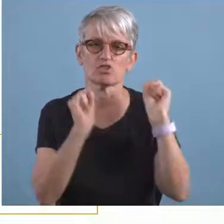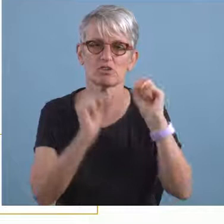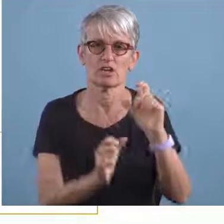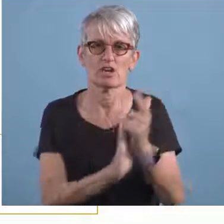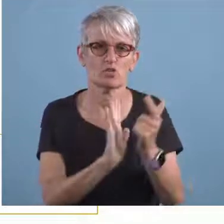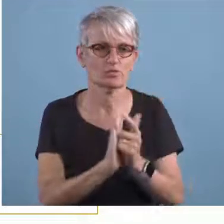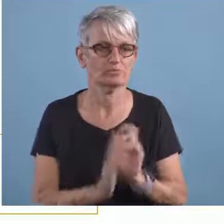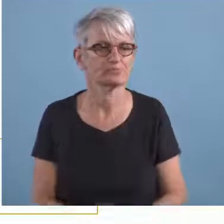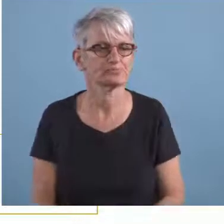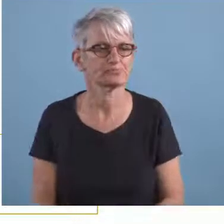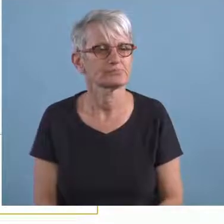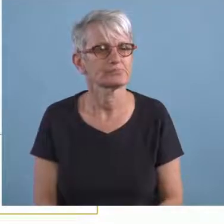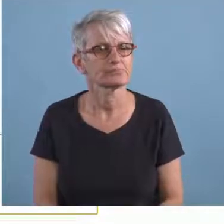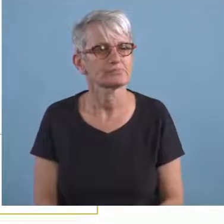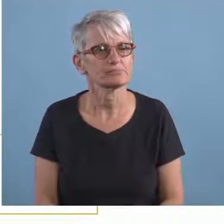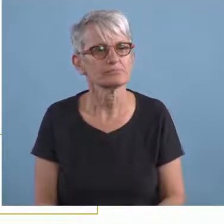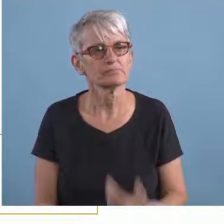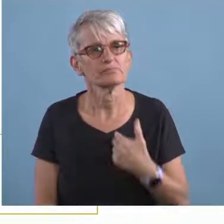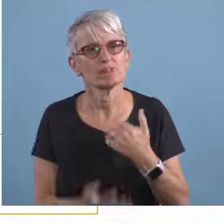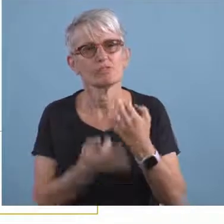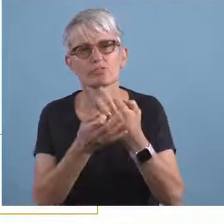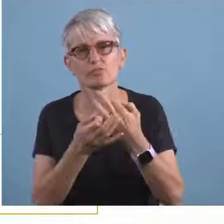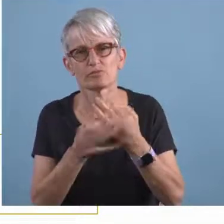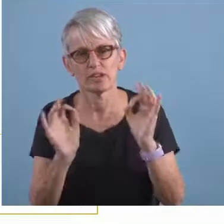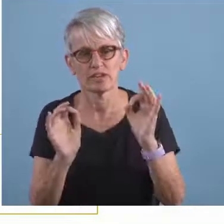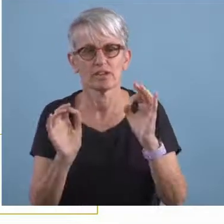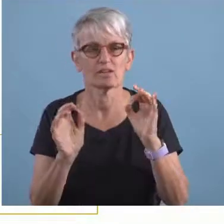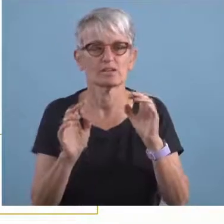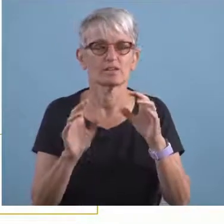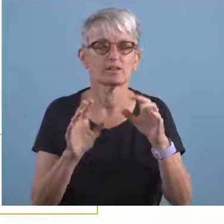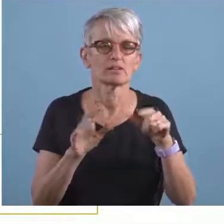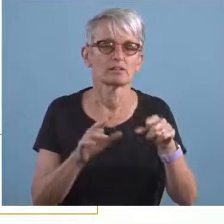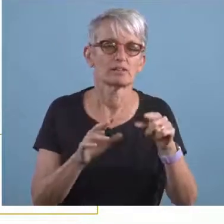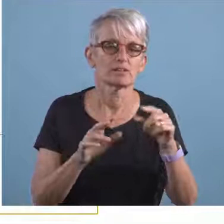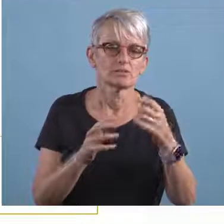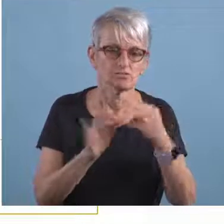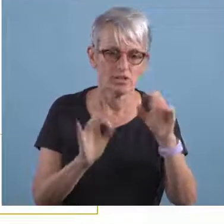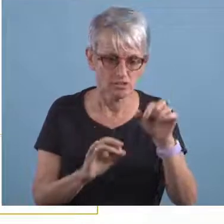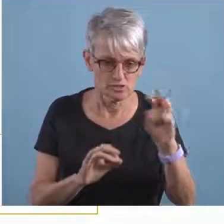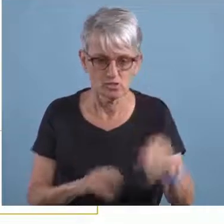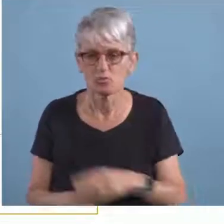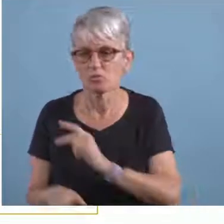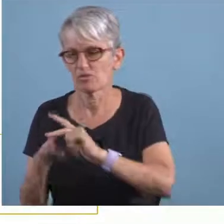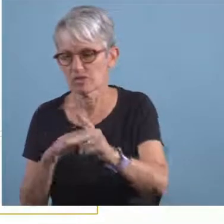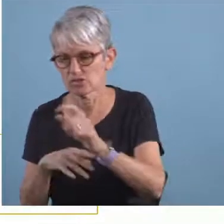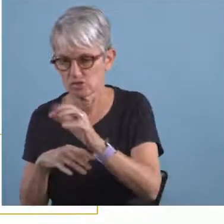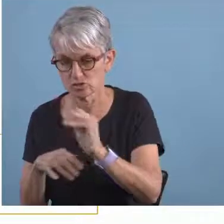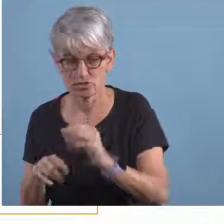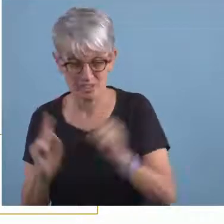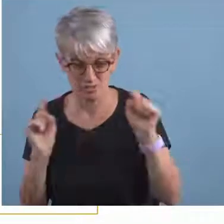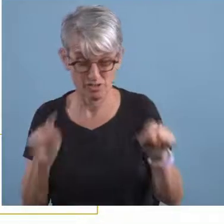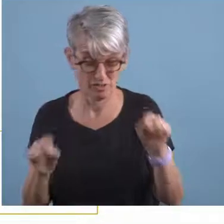There are free versions of Zoom, for instance. There's the professional version of Zoom. What's the difference